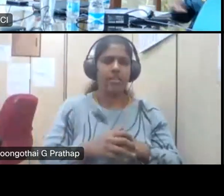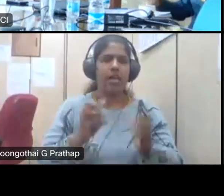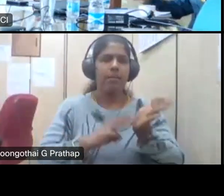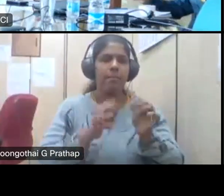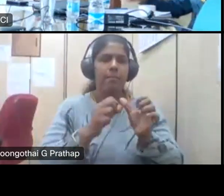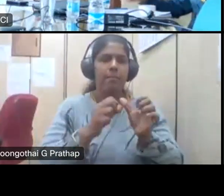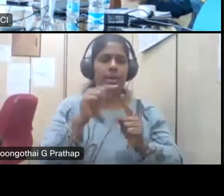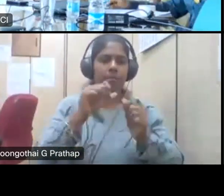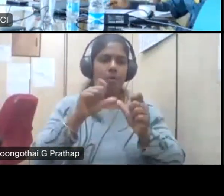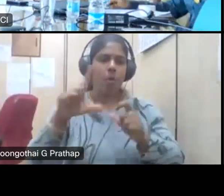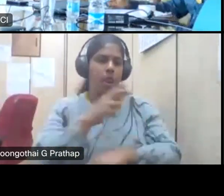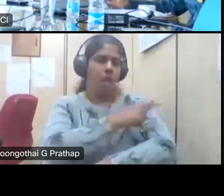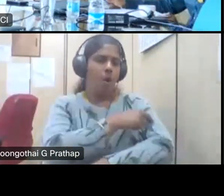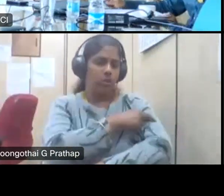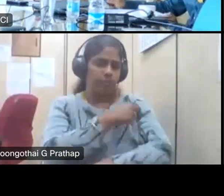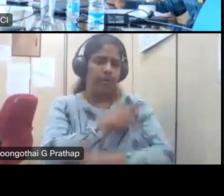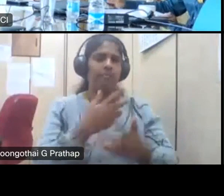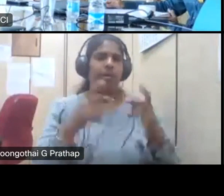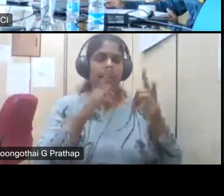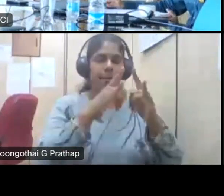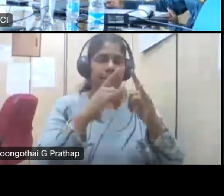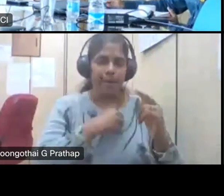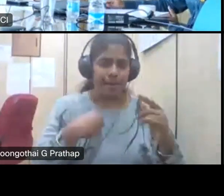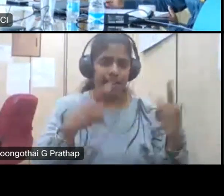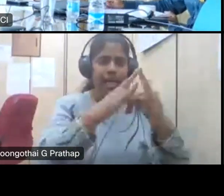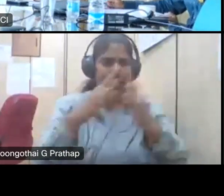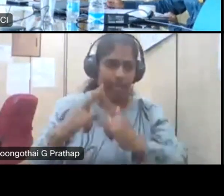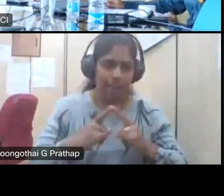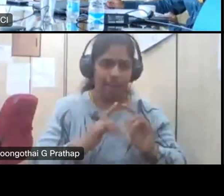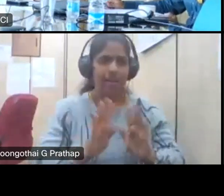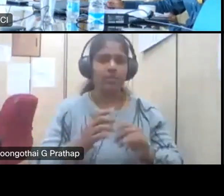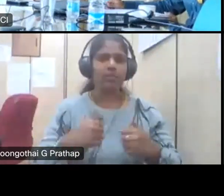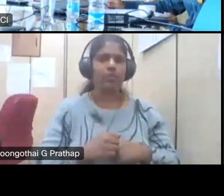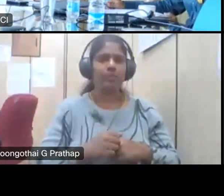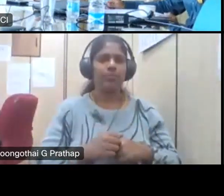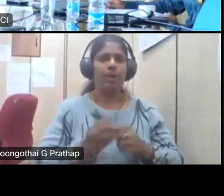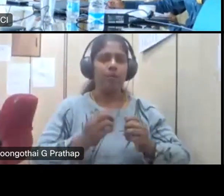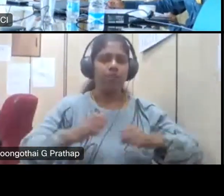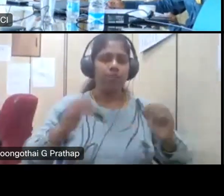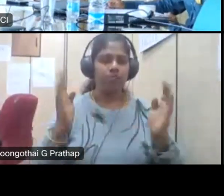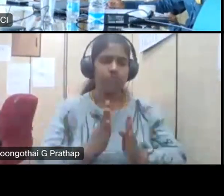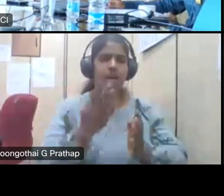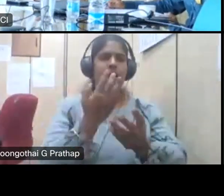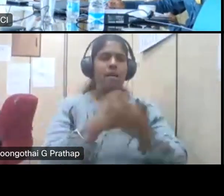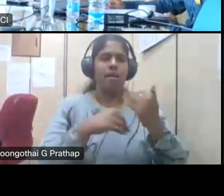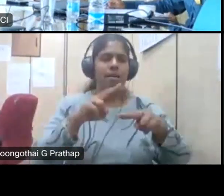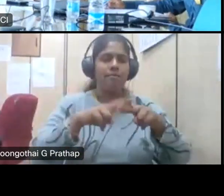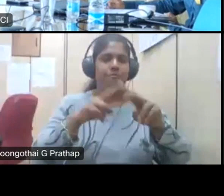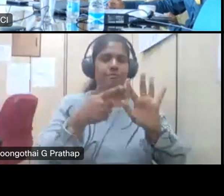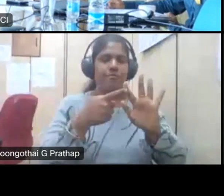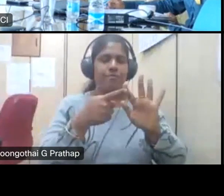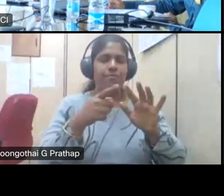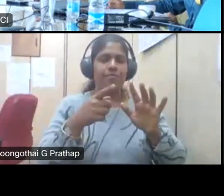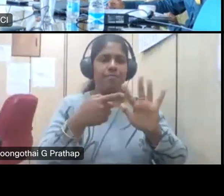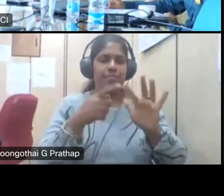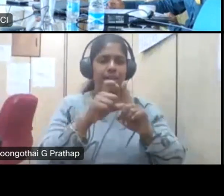Delhi, organized with Down Syndrome Federation of India. And I was very impressed with the whole passion, but more than